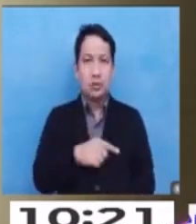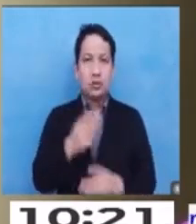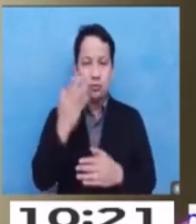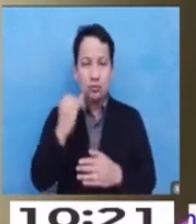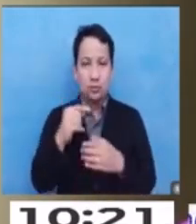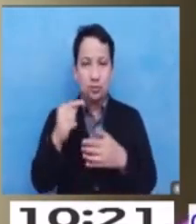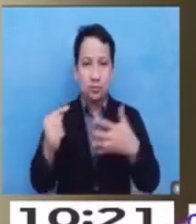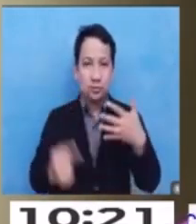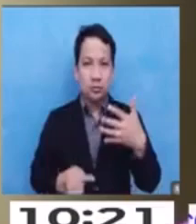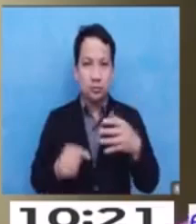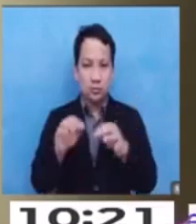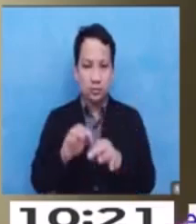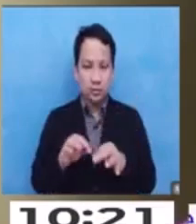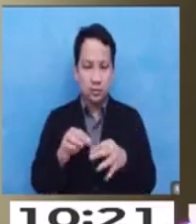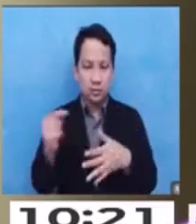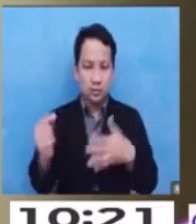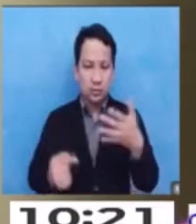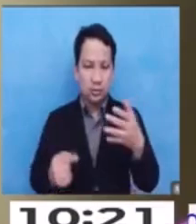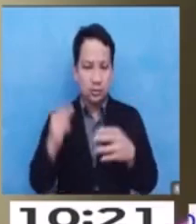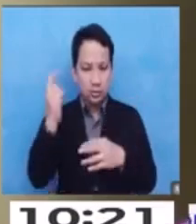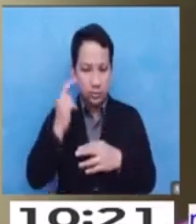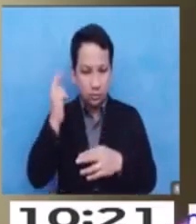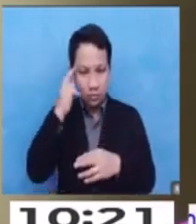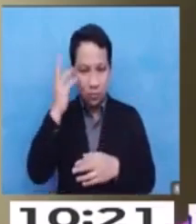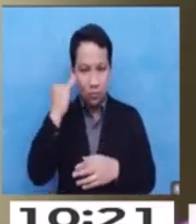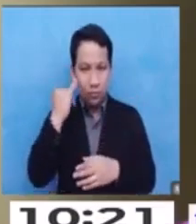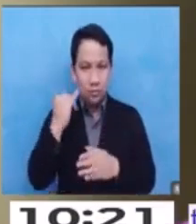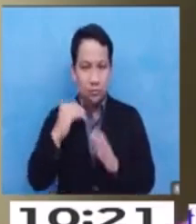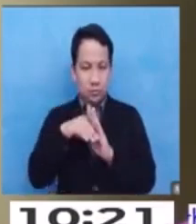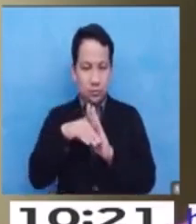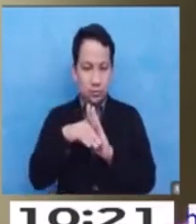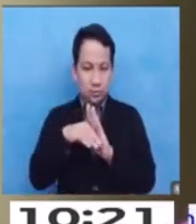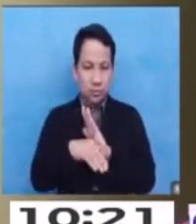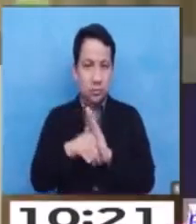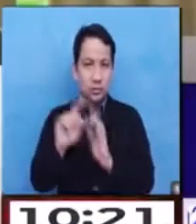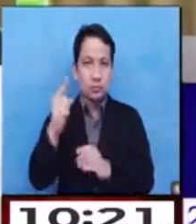factors that caused a slower growth in the first quarter?